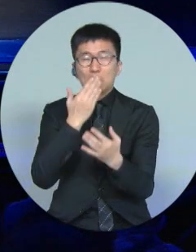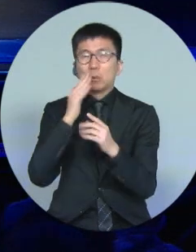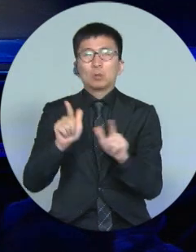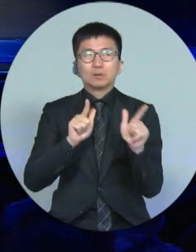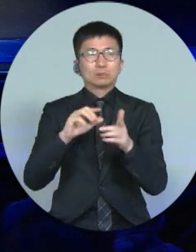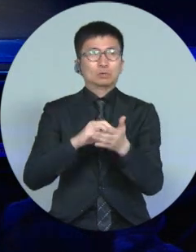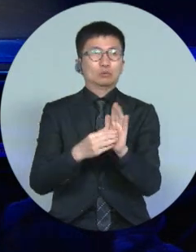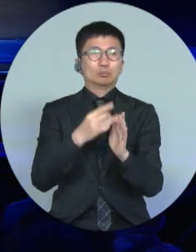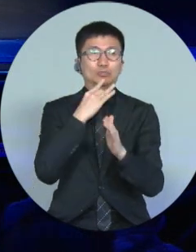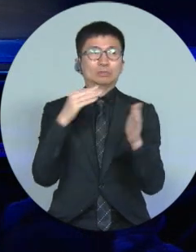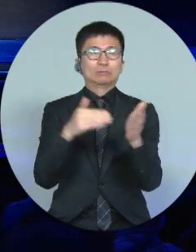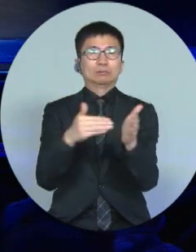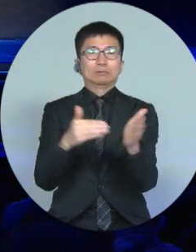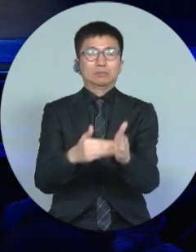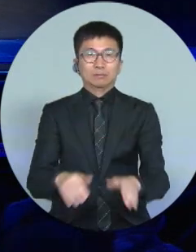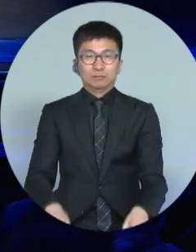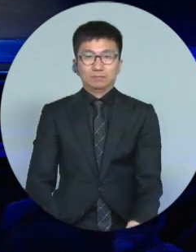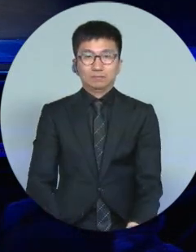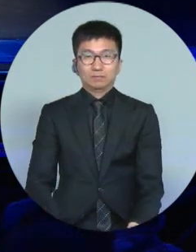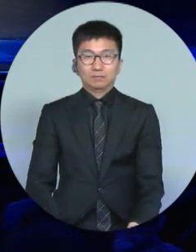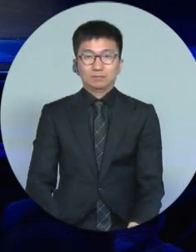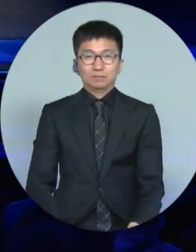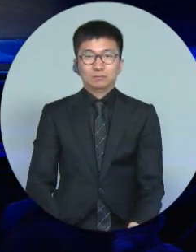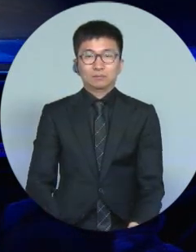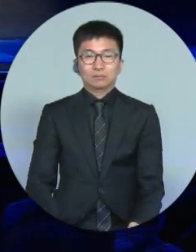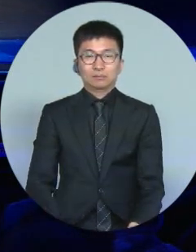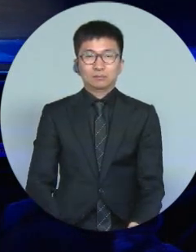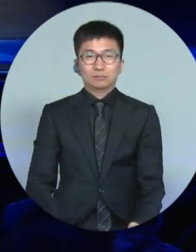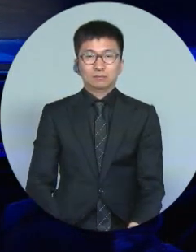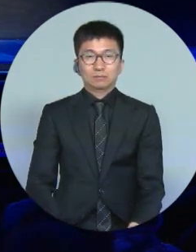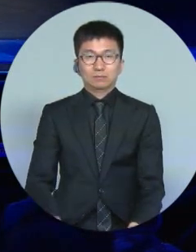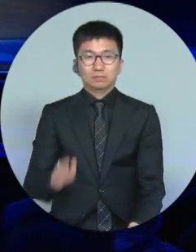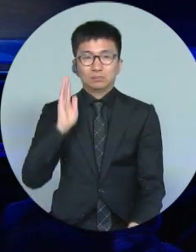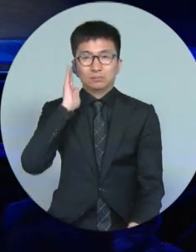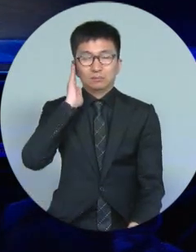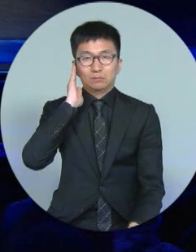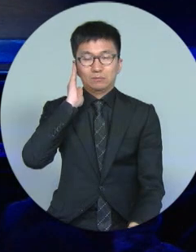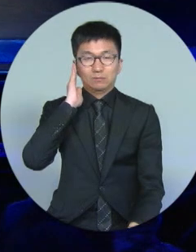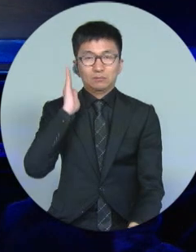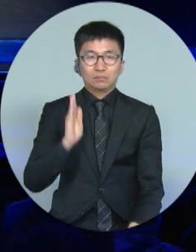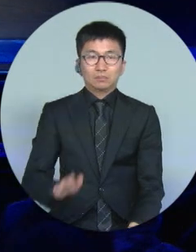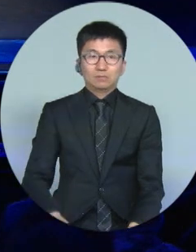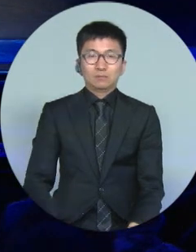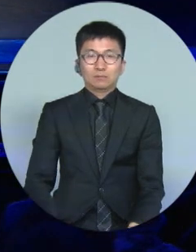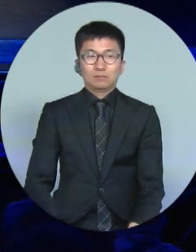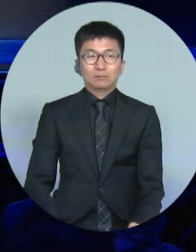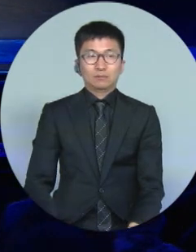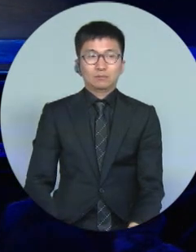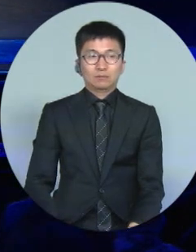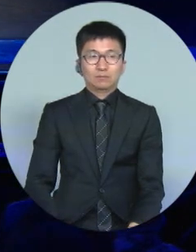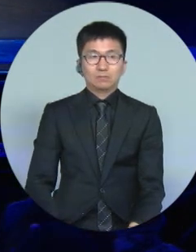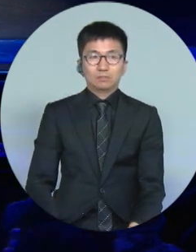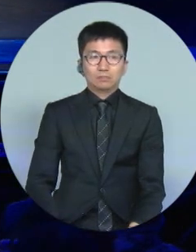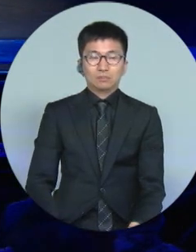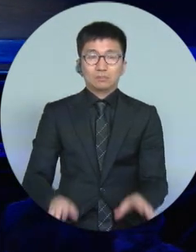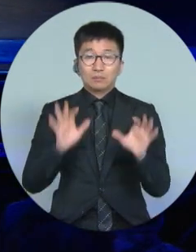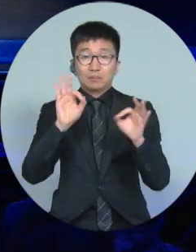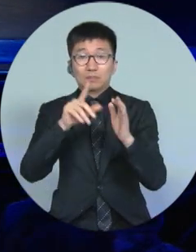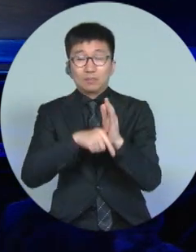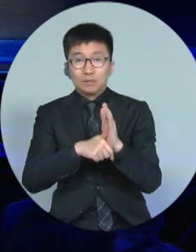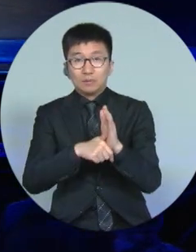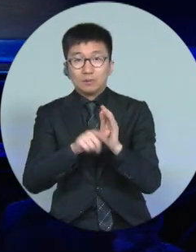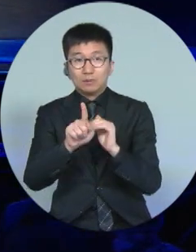distinctive relations of distribution in the sense that they have low and volatile incomes, no access